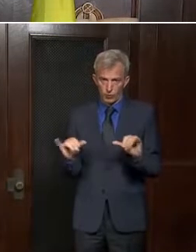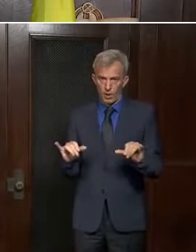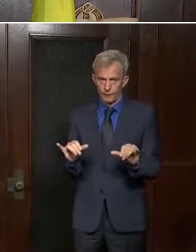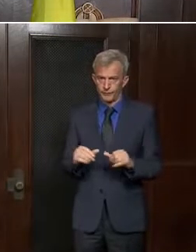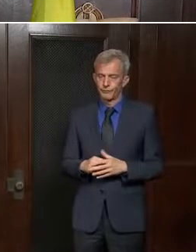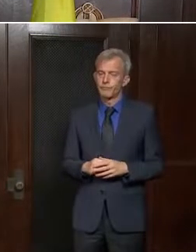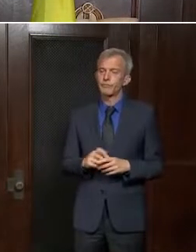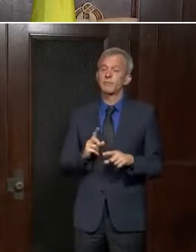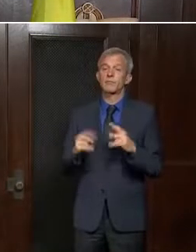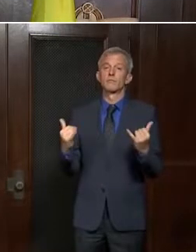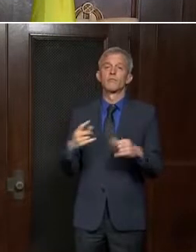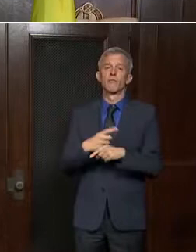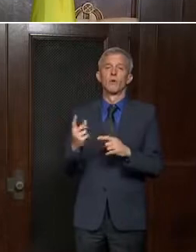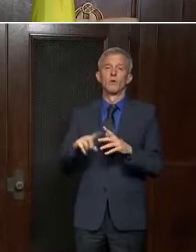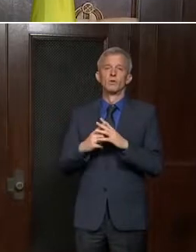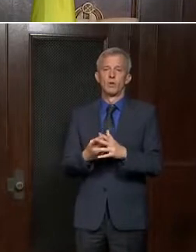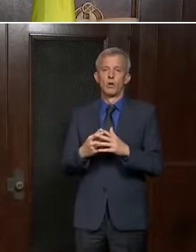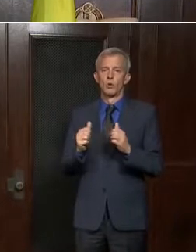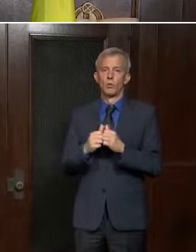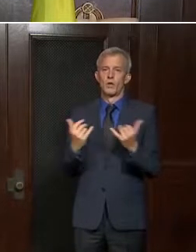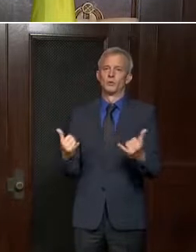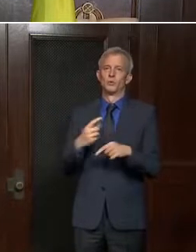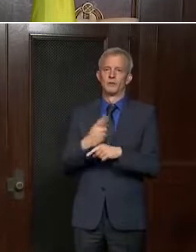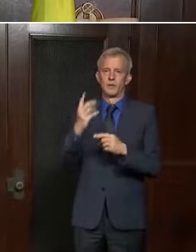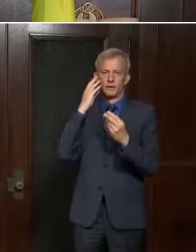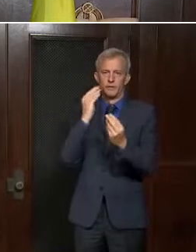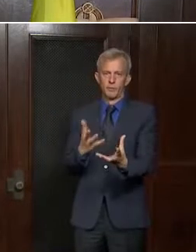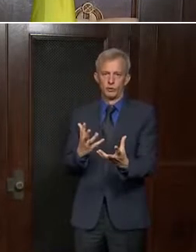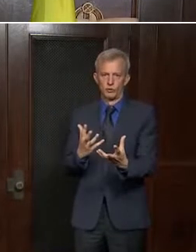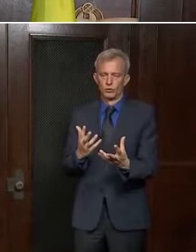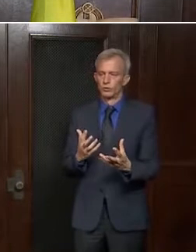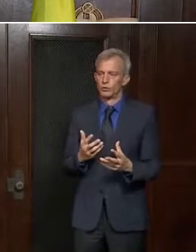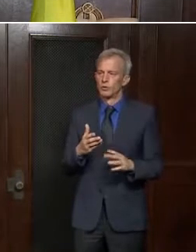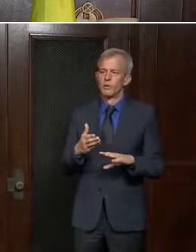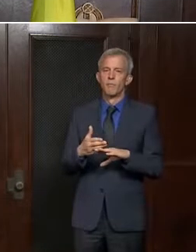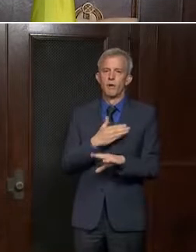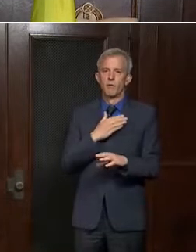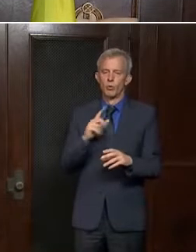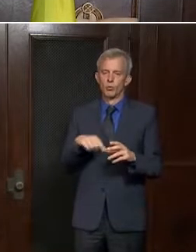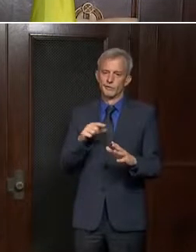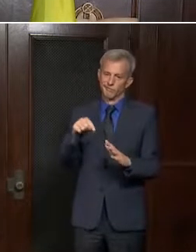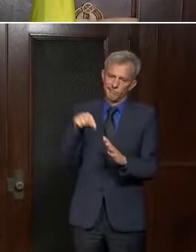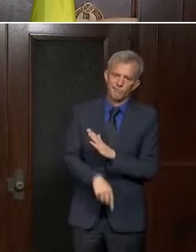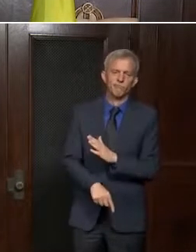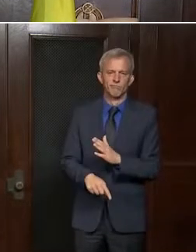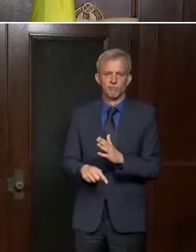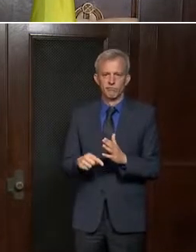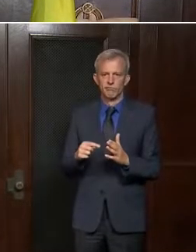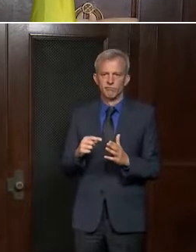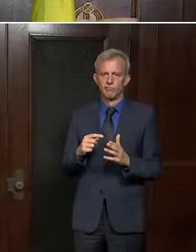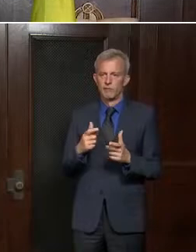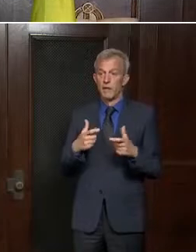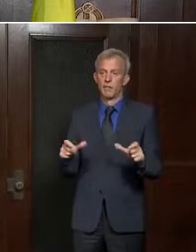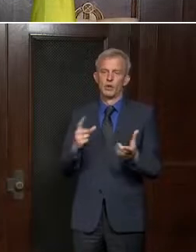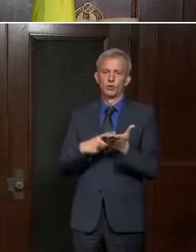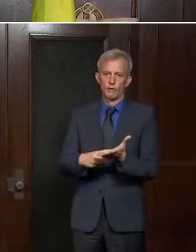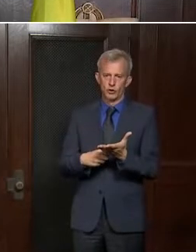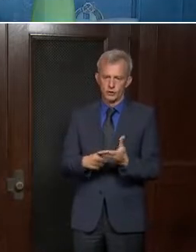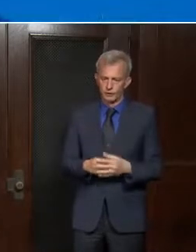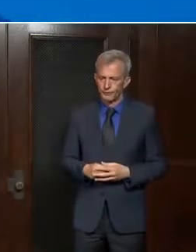let's start, as we always do, with today's data before we get into that richer conversation. Today in our county, there